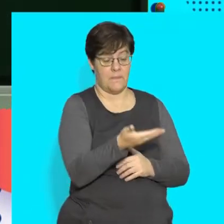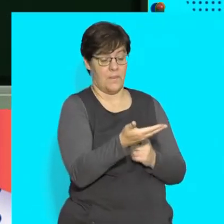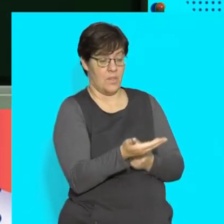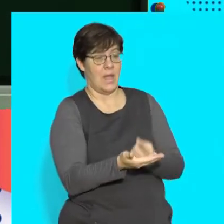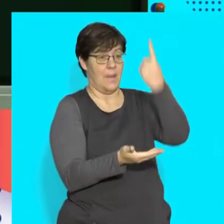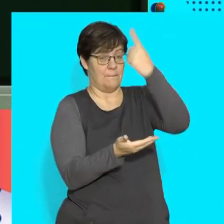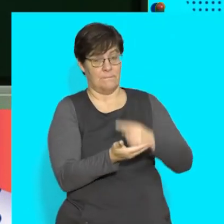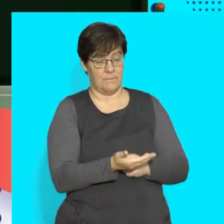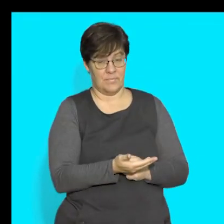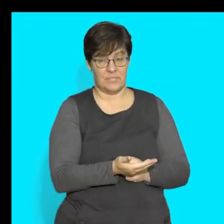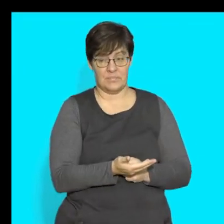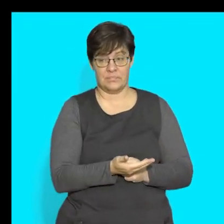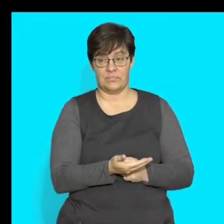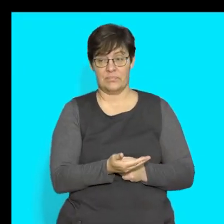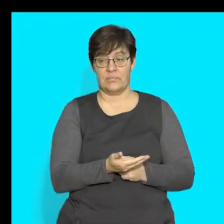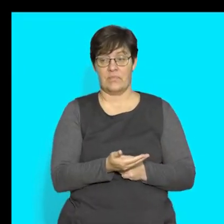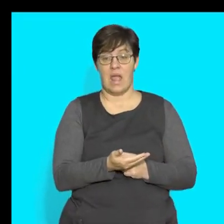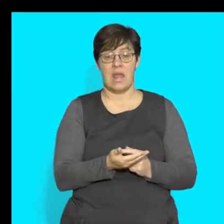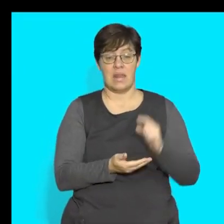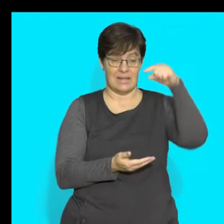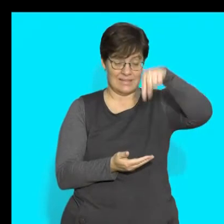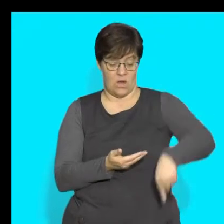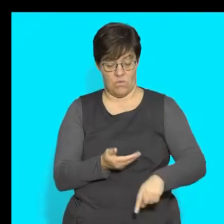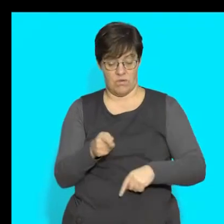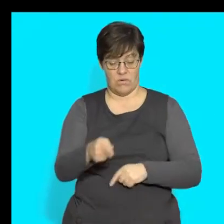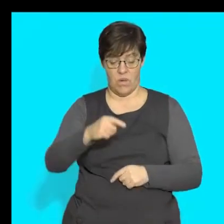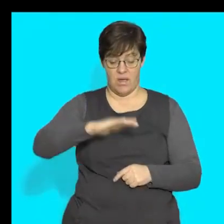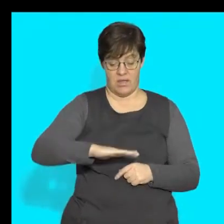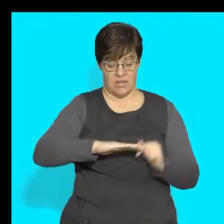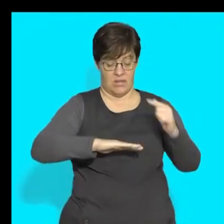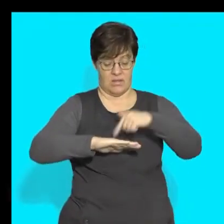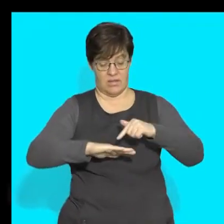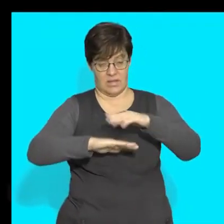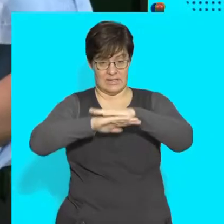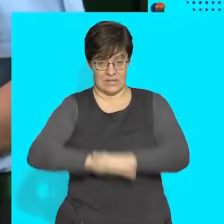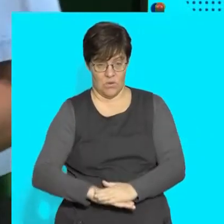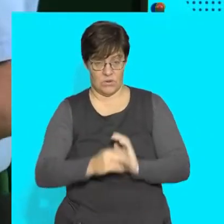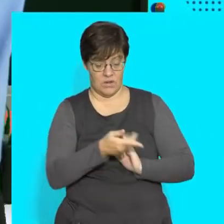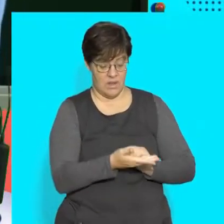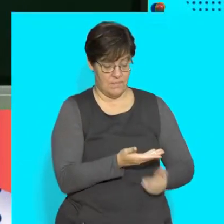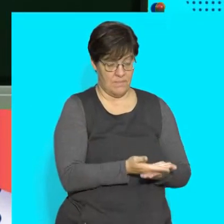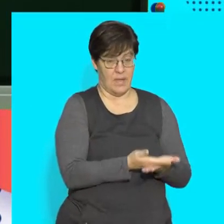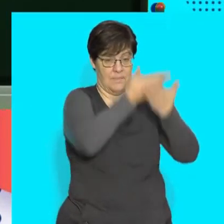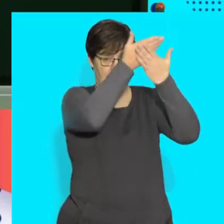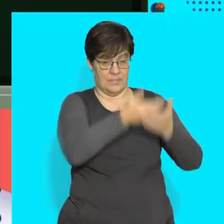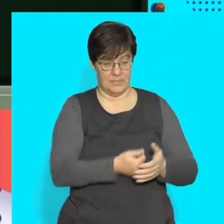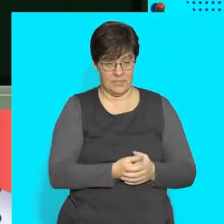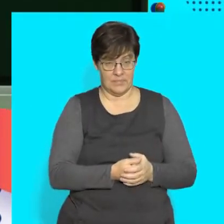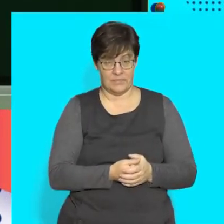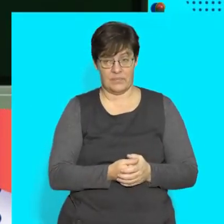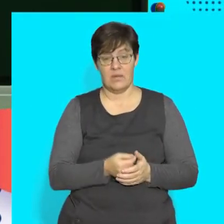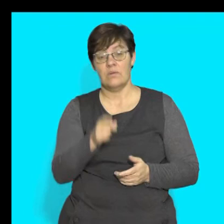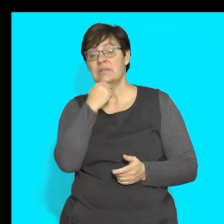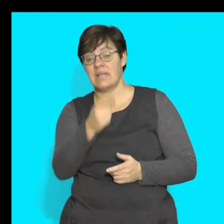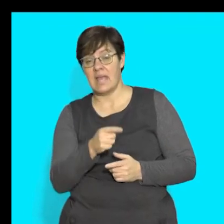to go up over here, and it's going to come down over here. And as I mentioned to you,